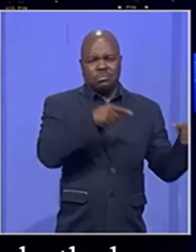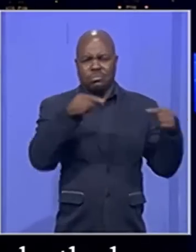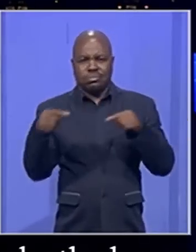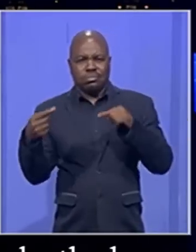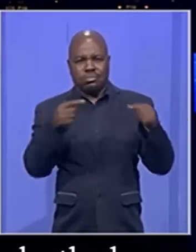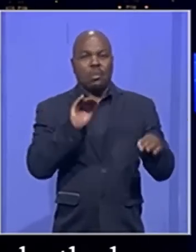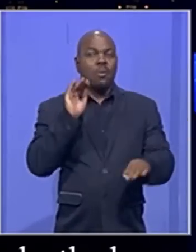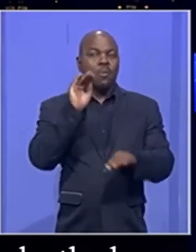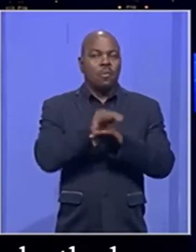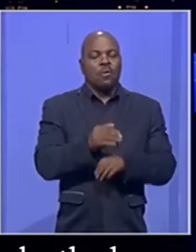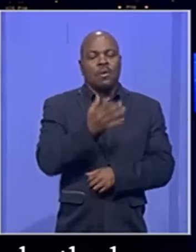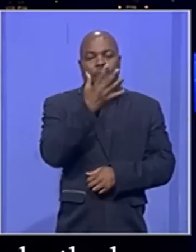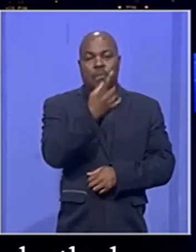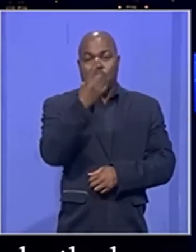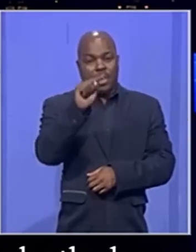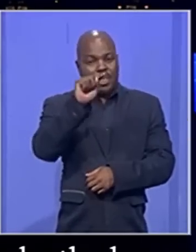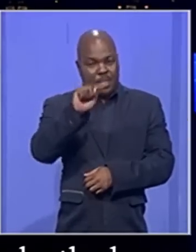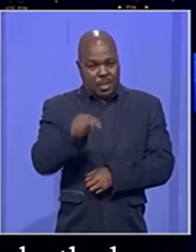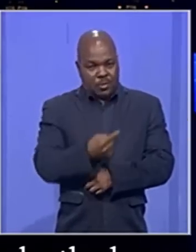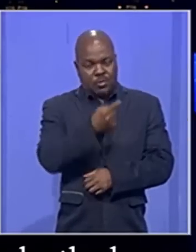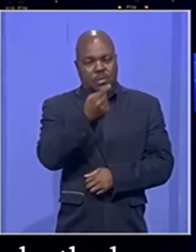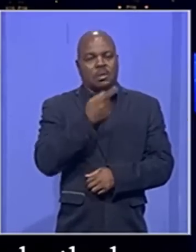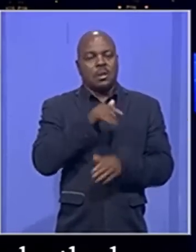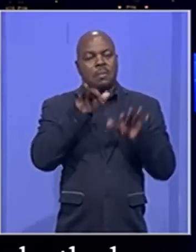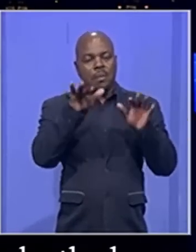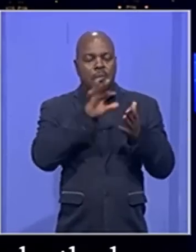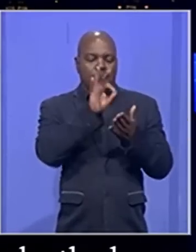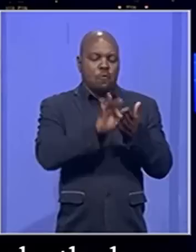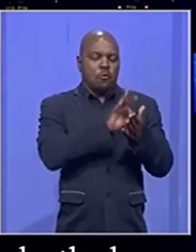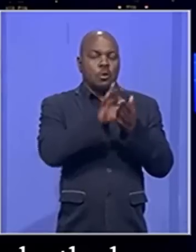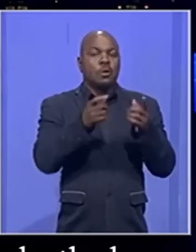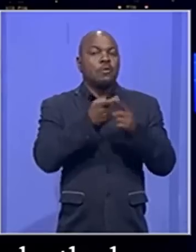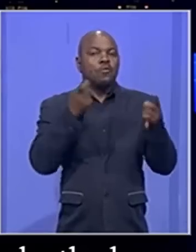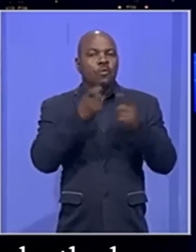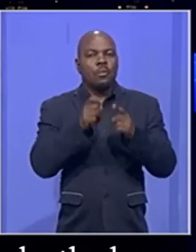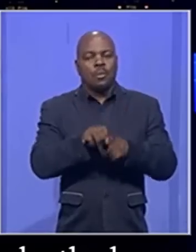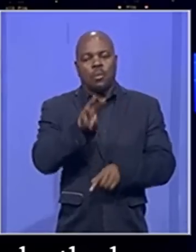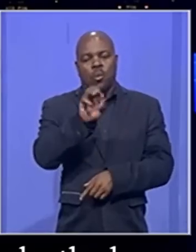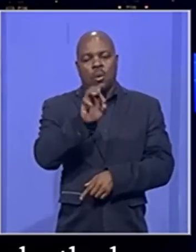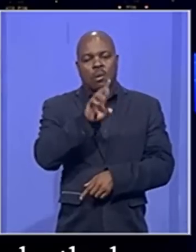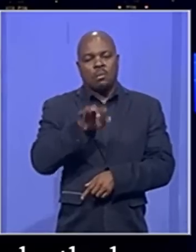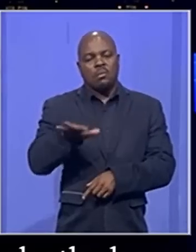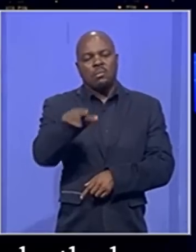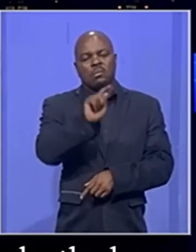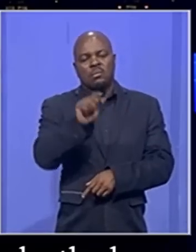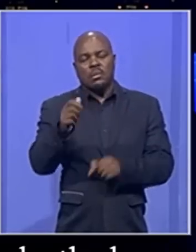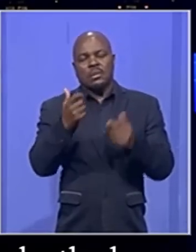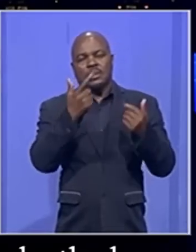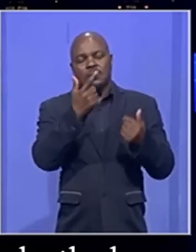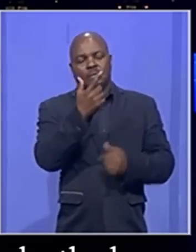tse 50 a motsomong ba kgethileng ditsing tse 50 a metsupileng tsa ho kgetha.